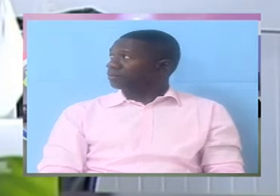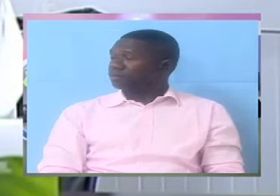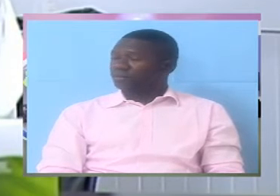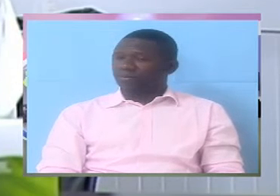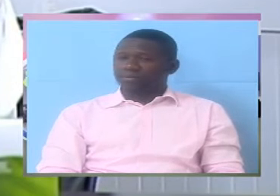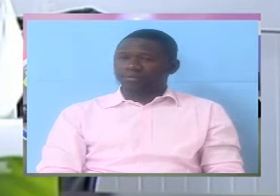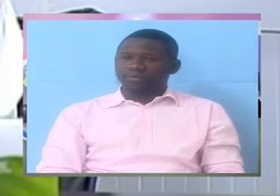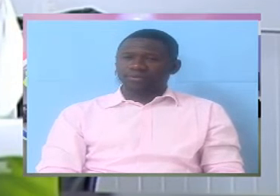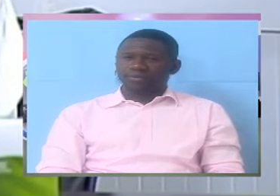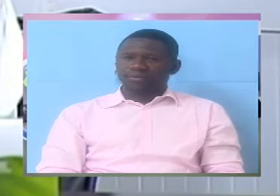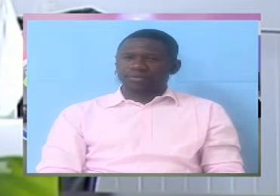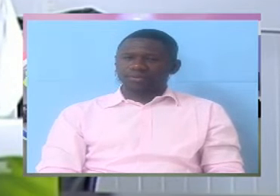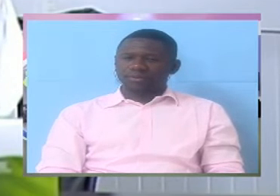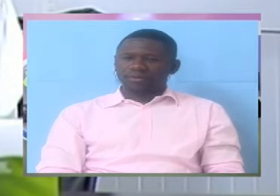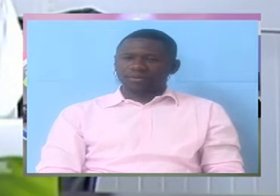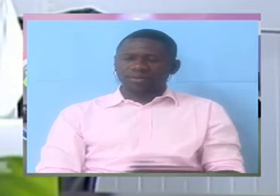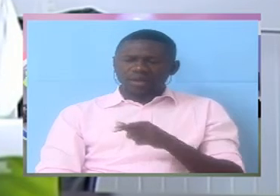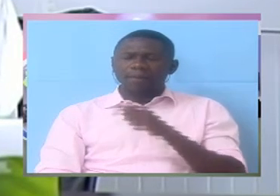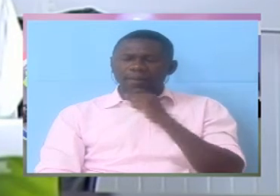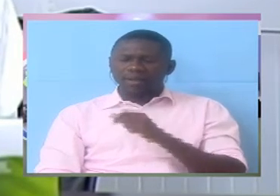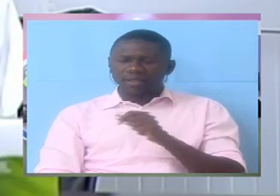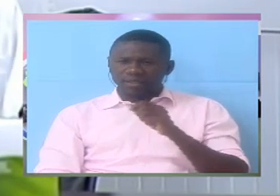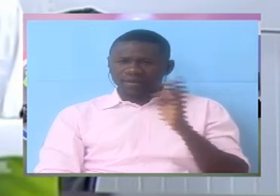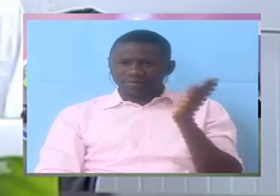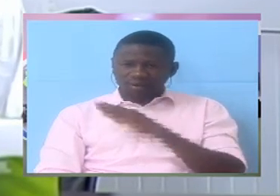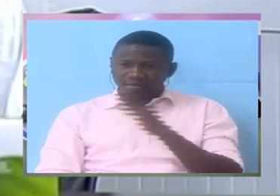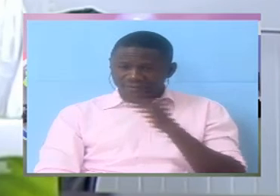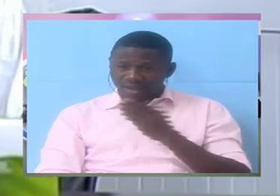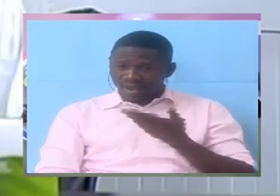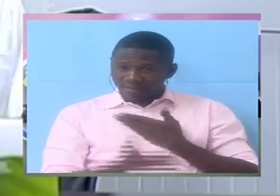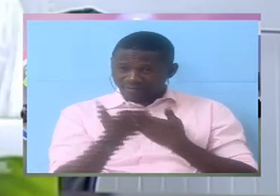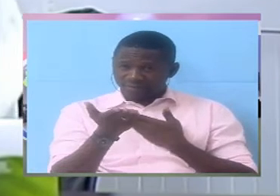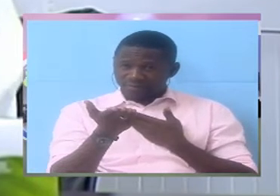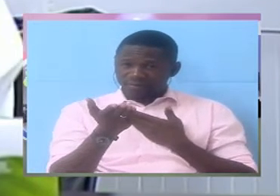Was Balo Kante lying? Balo Kante be fani Allah ba.